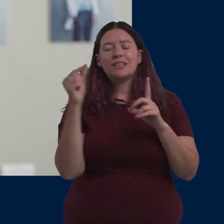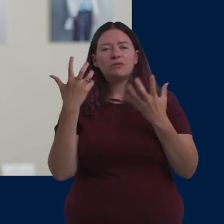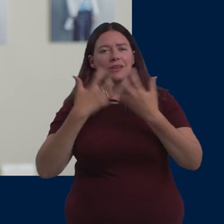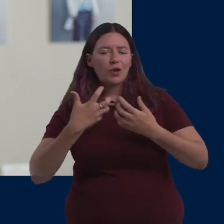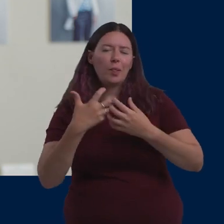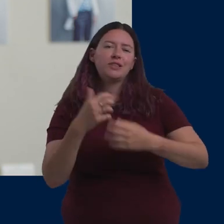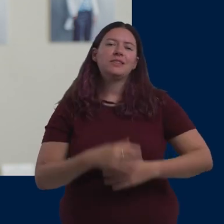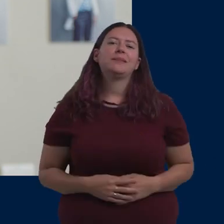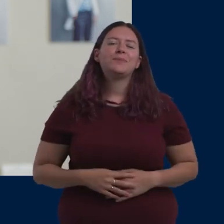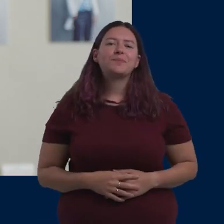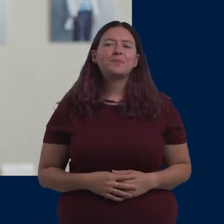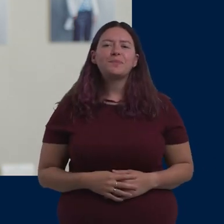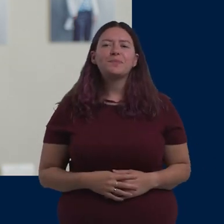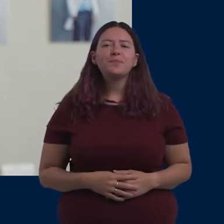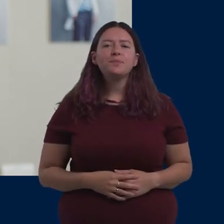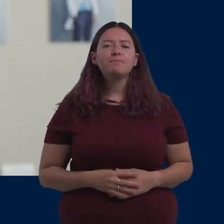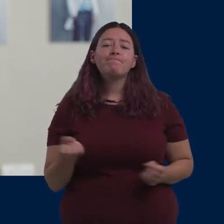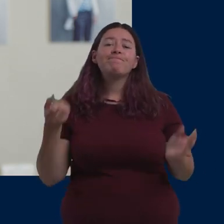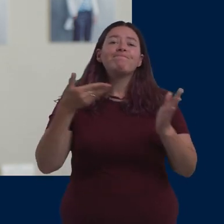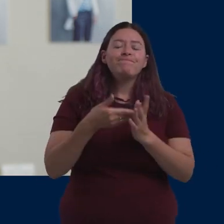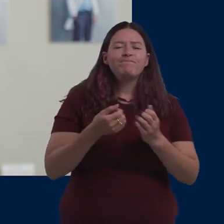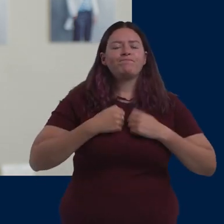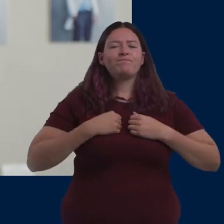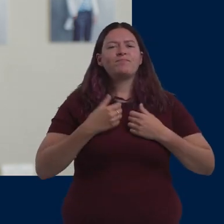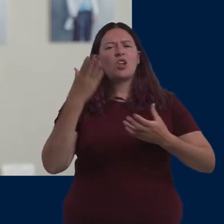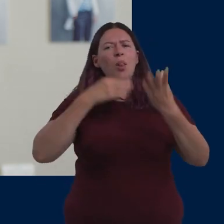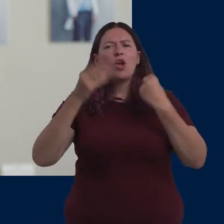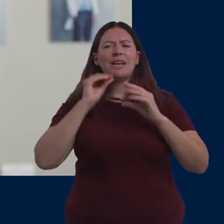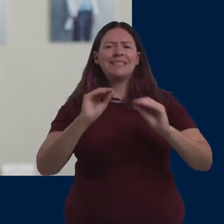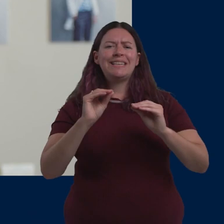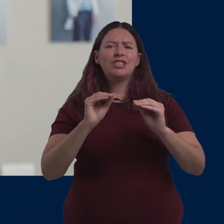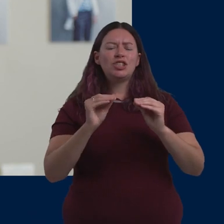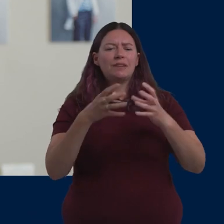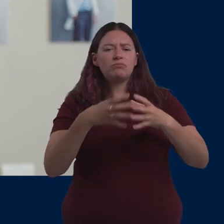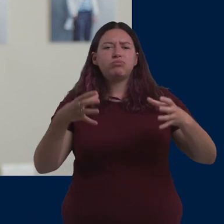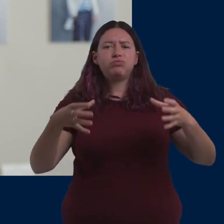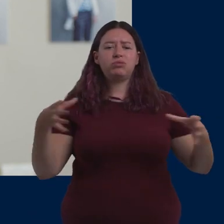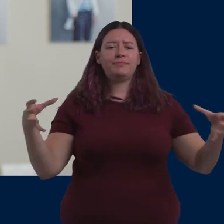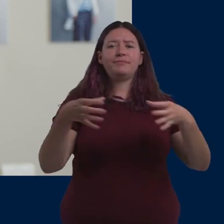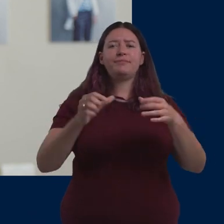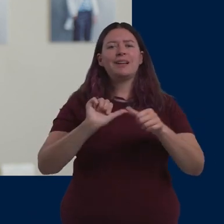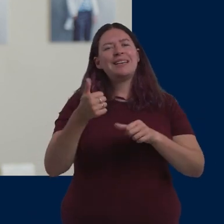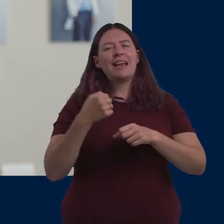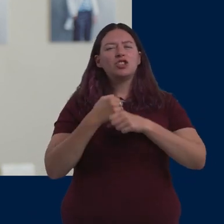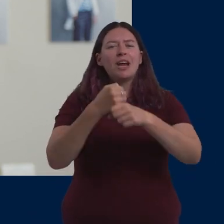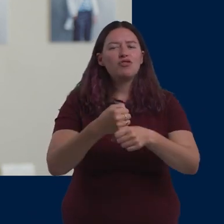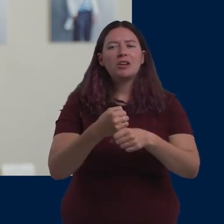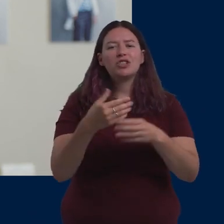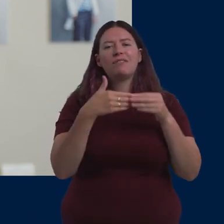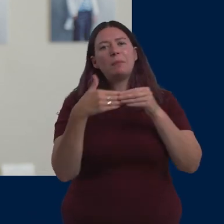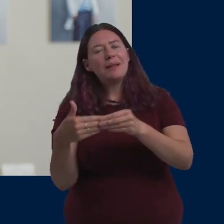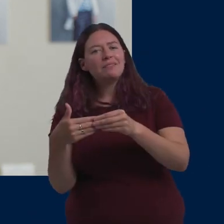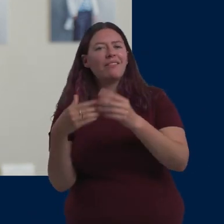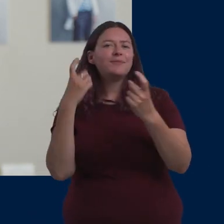digital technologies. In addition, our learning and teaching is building the next generation of leaders,